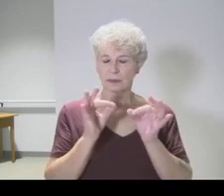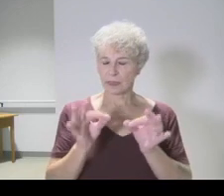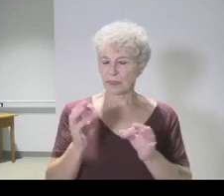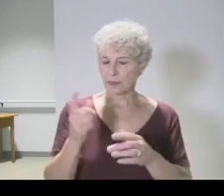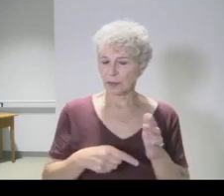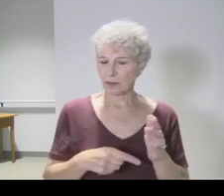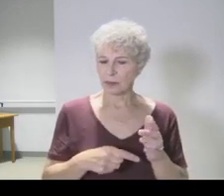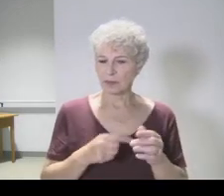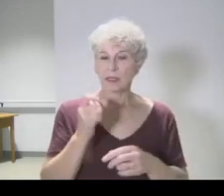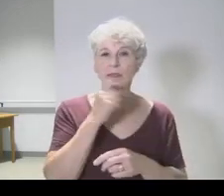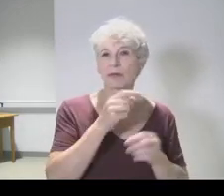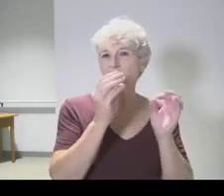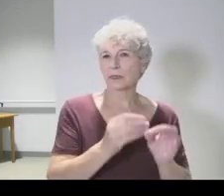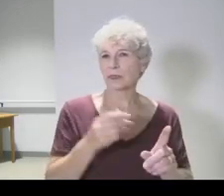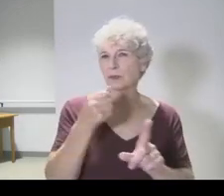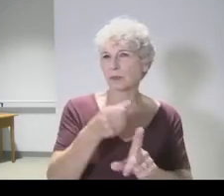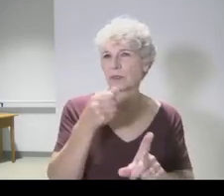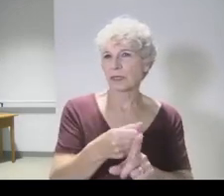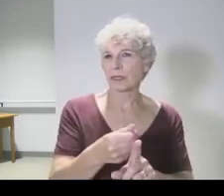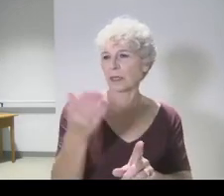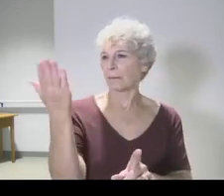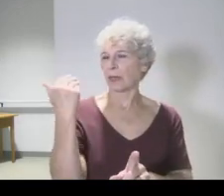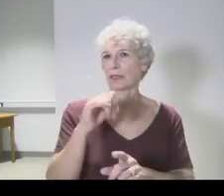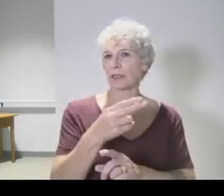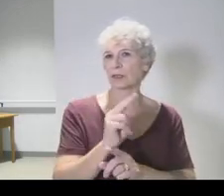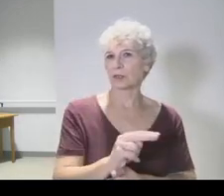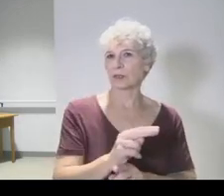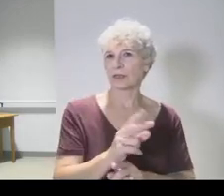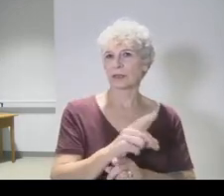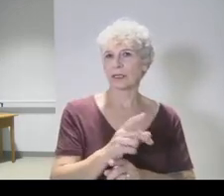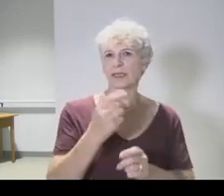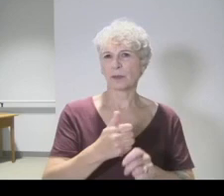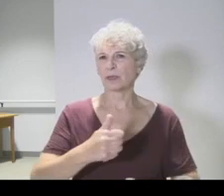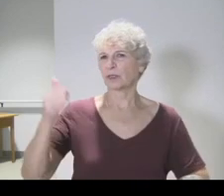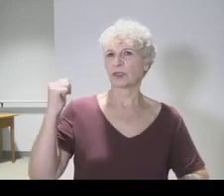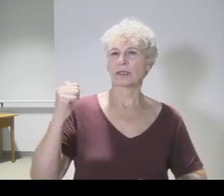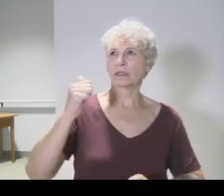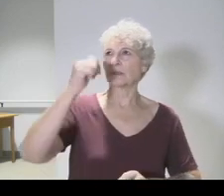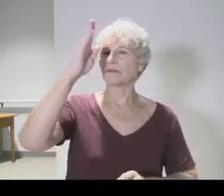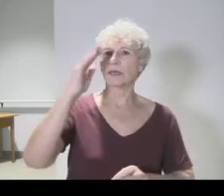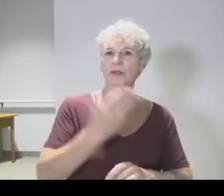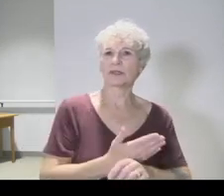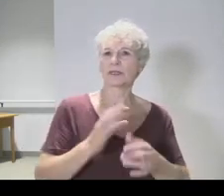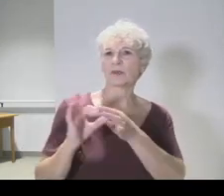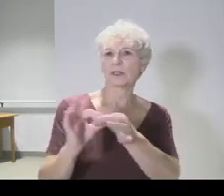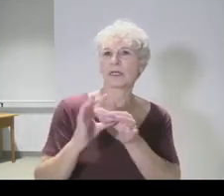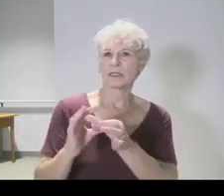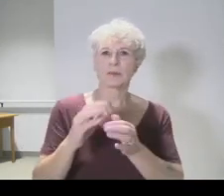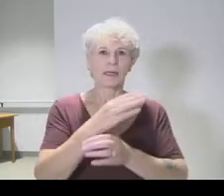were attacking in the church of John's day. They rejected the Father and Son relationship as well as